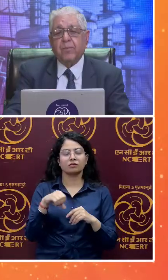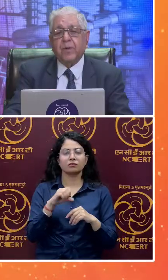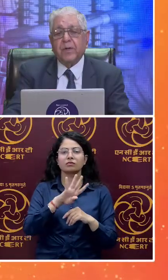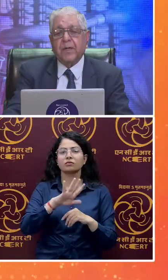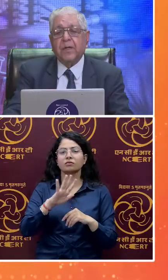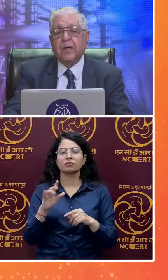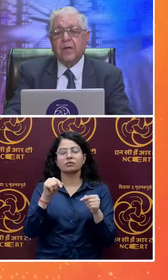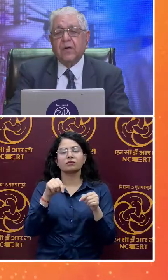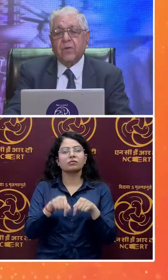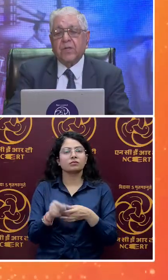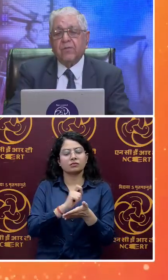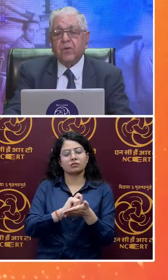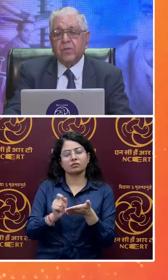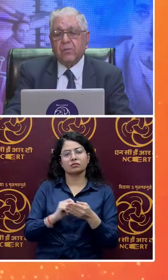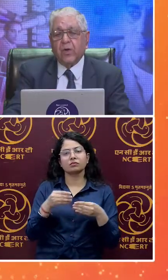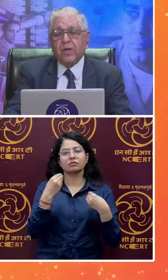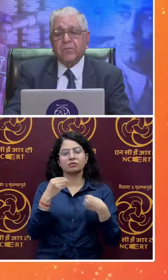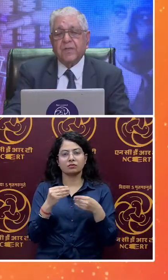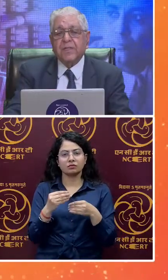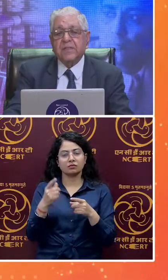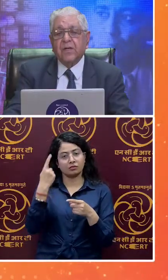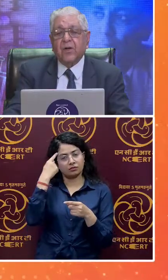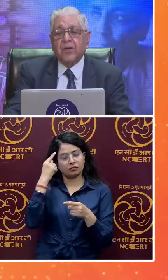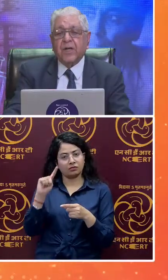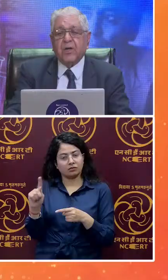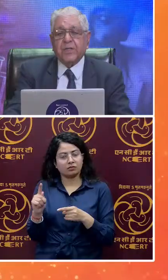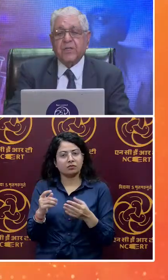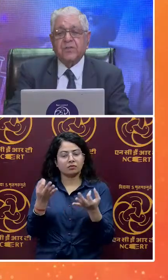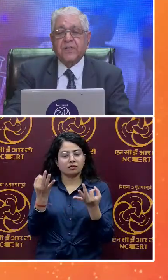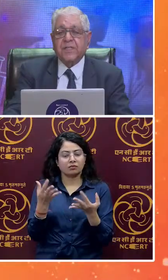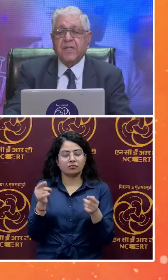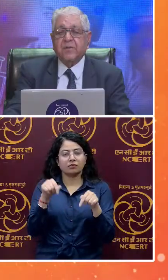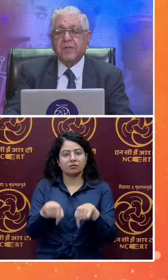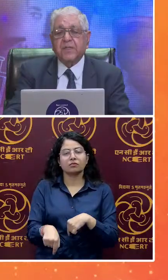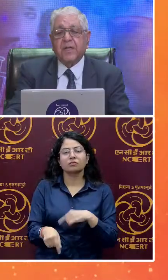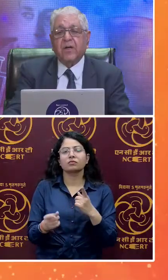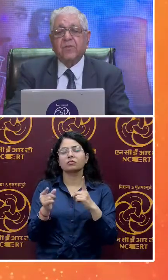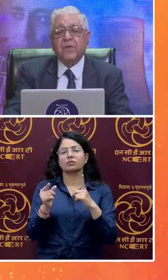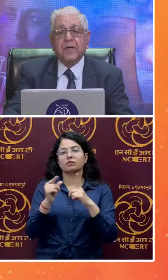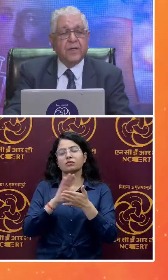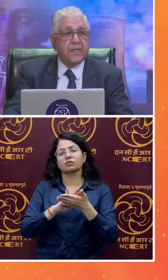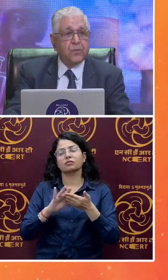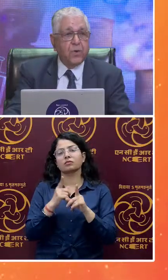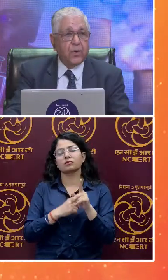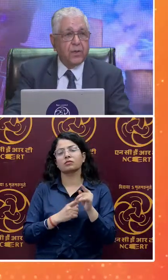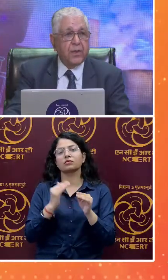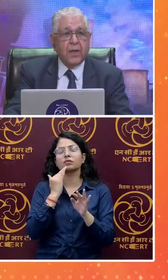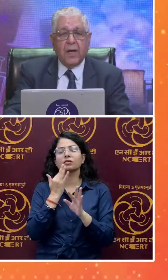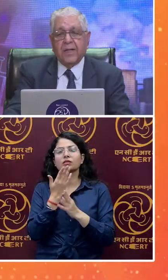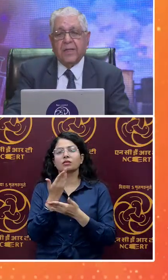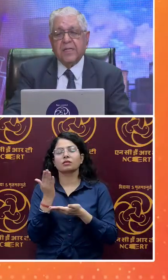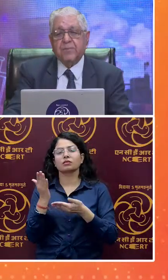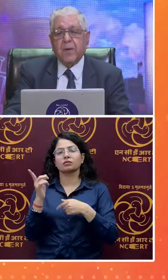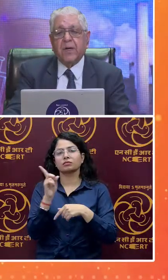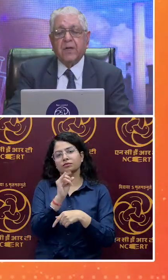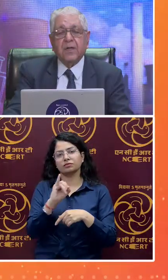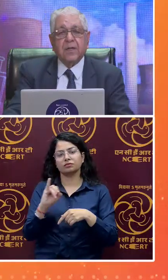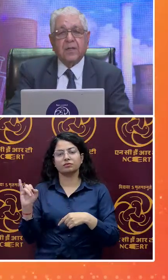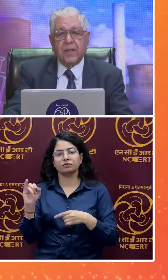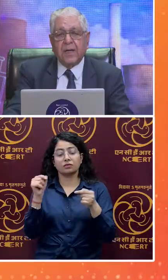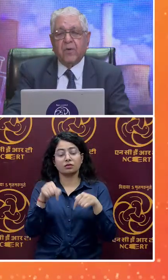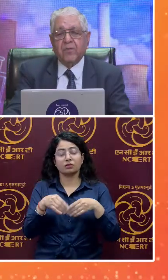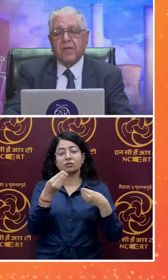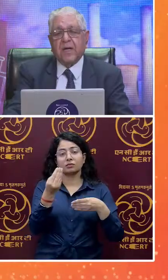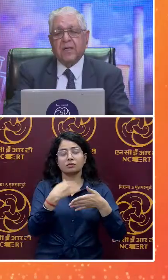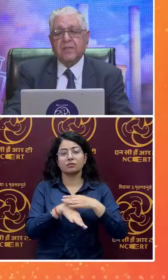invited paper written for the reviews of modern physics on the occasion of 60th birthday of Niels Bohr. And in this paper,